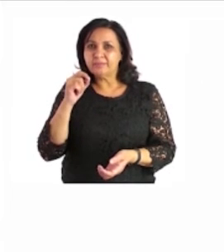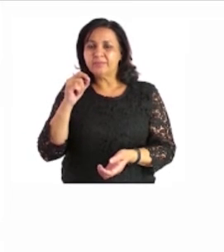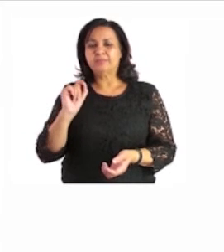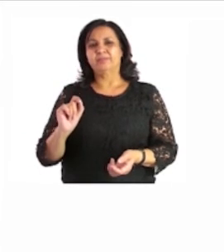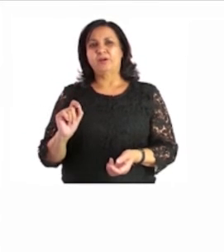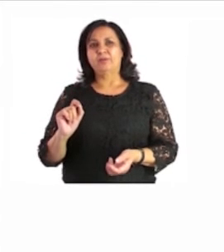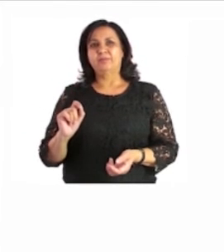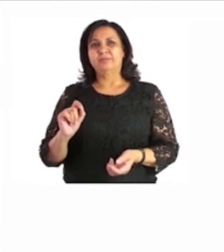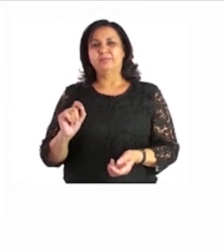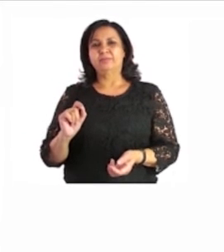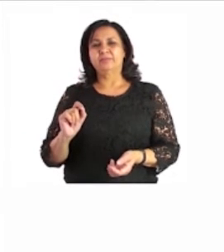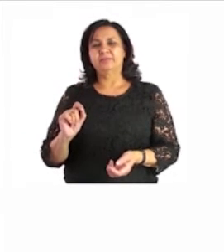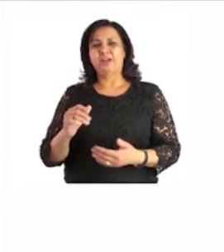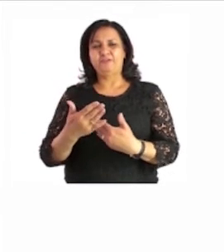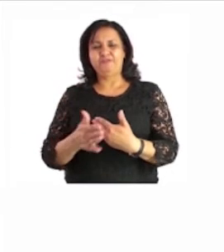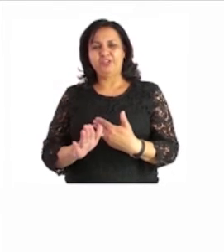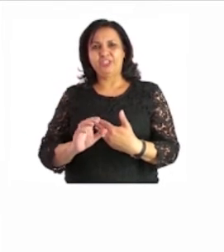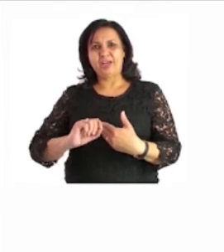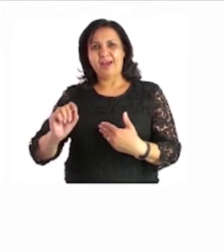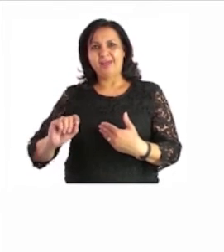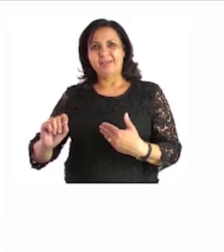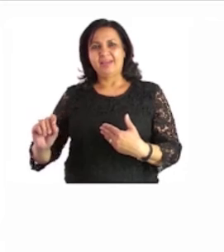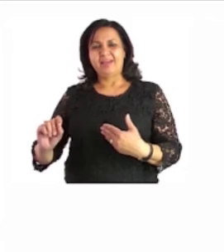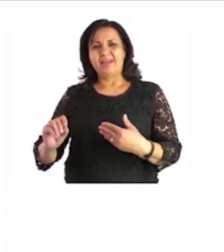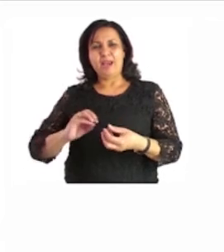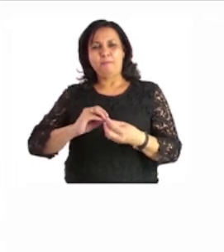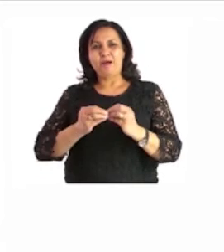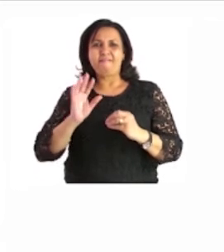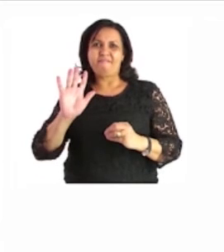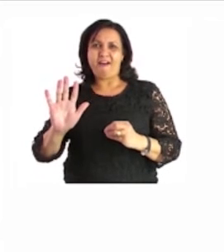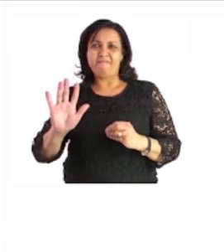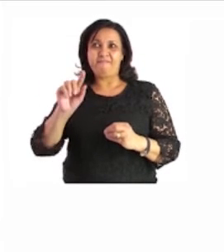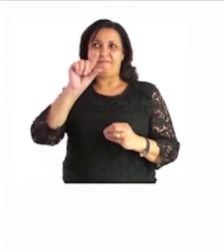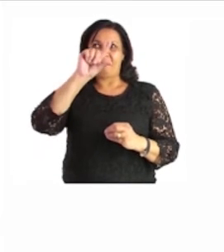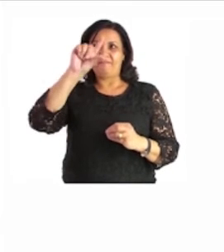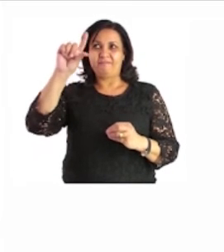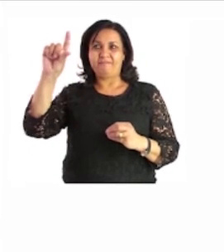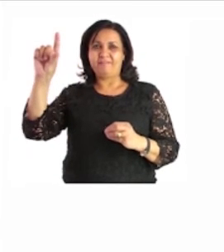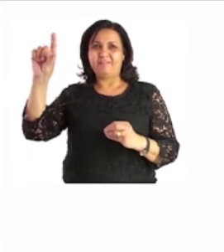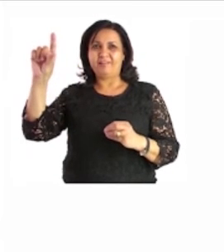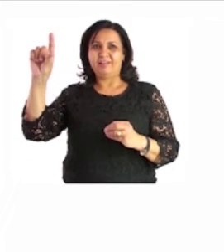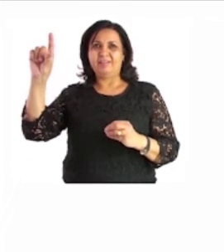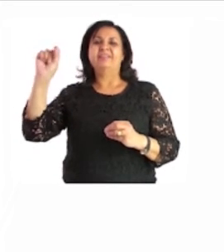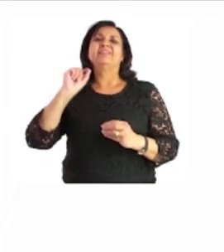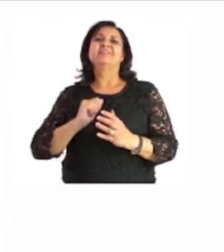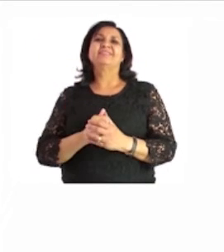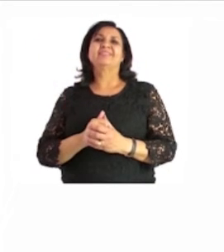correctly, and then you complete writing your number 5 in that column.